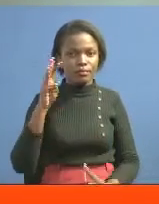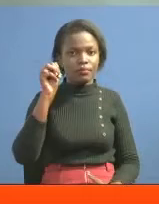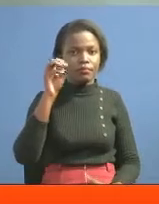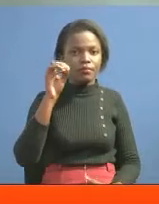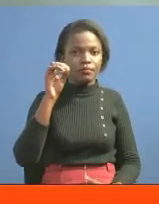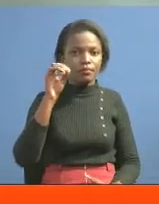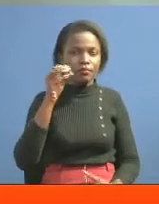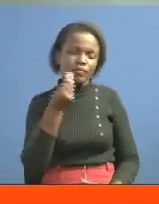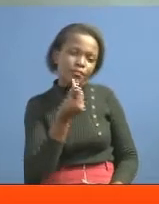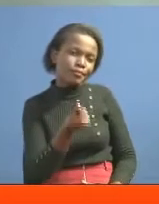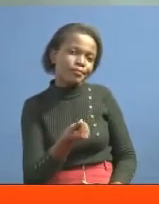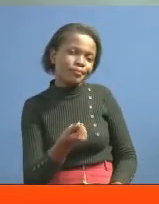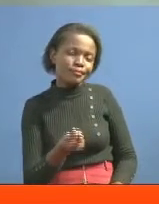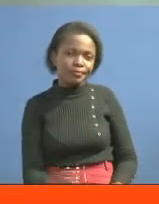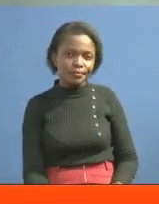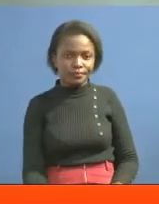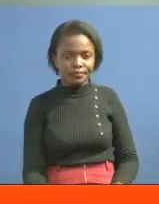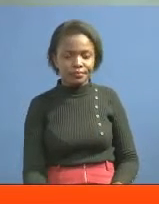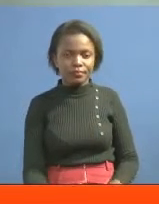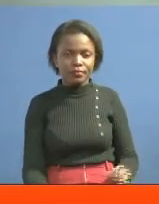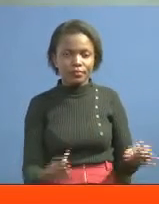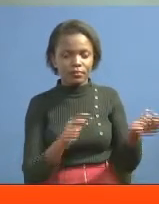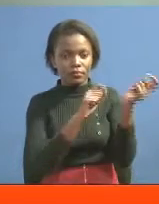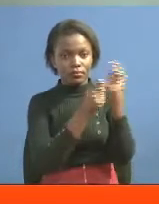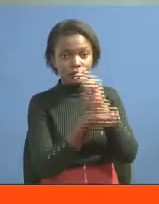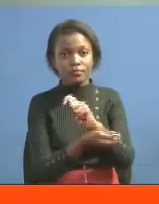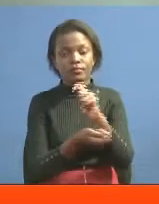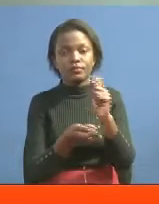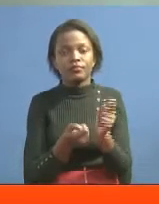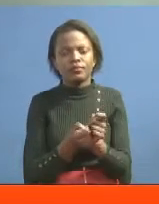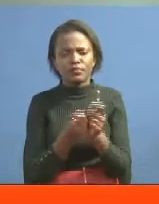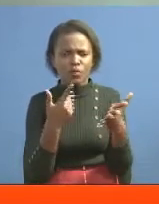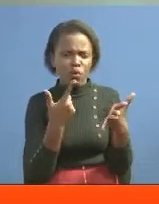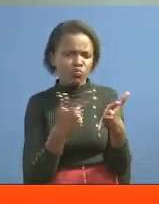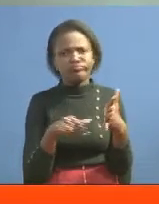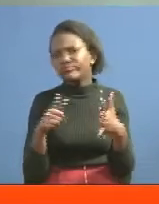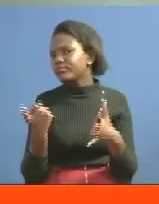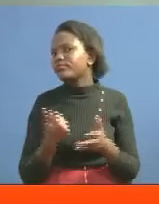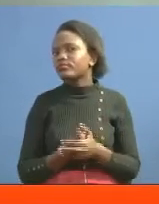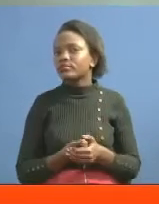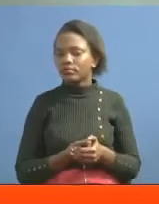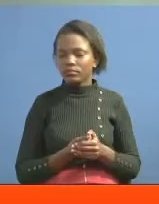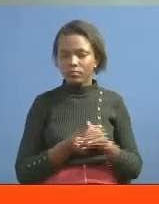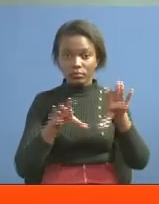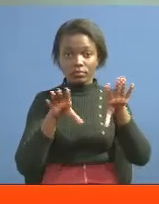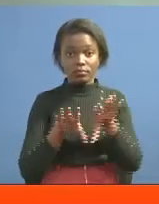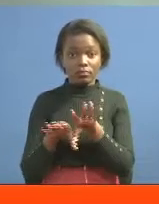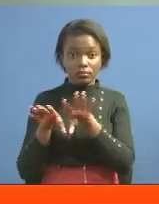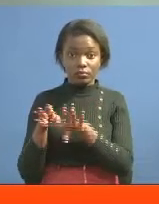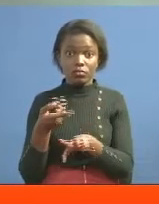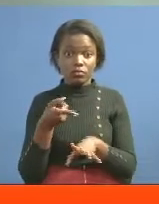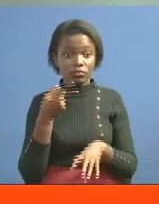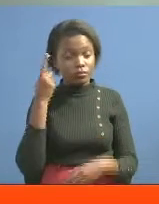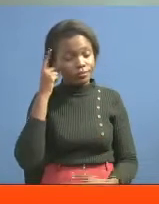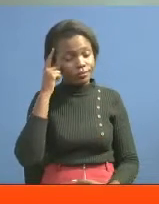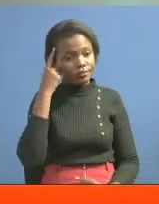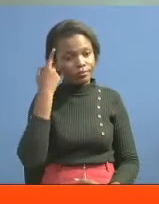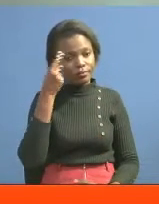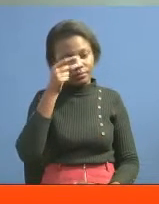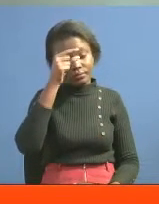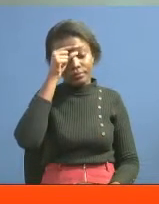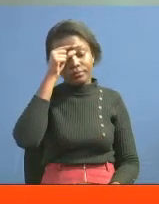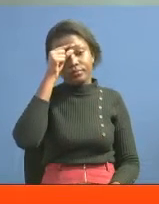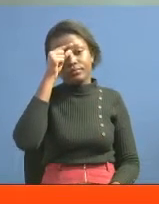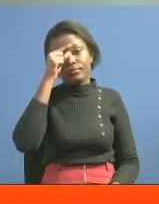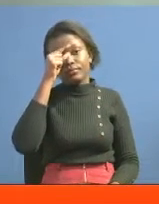that deal with transactional kind of way. What else can be done? What else do you feel the government